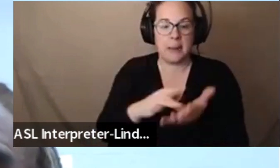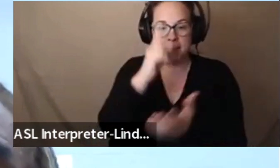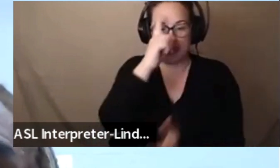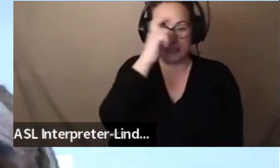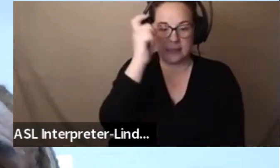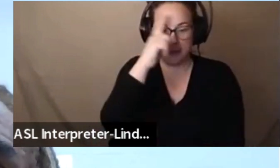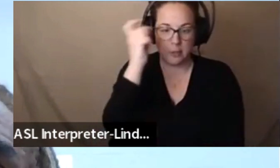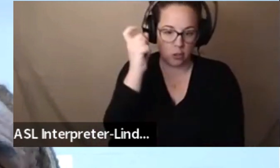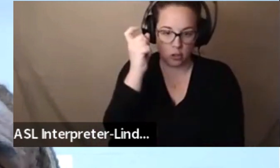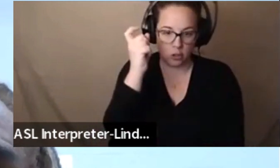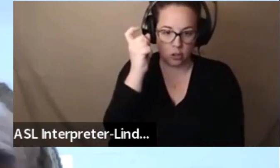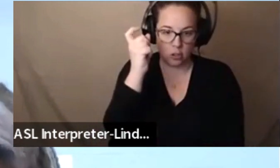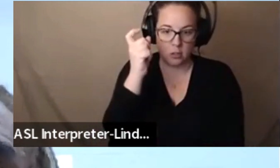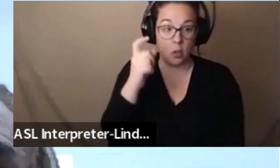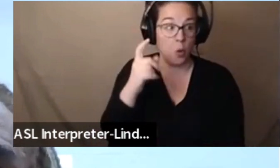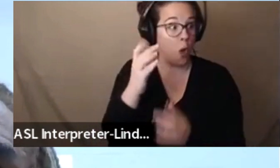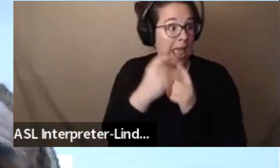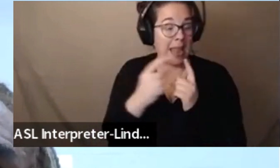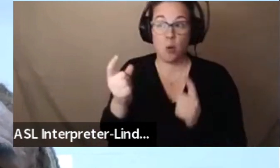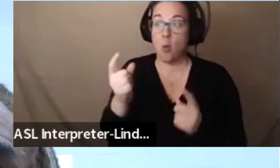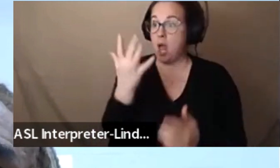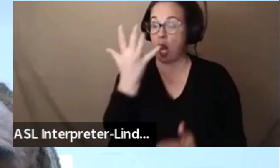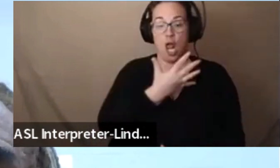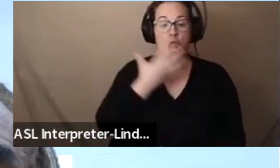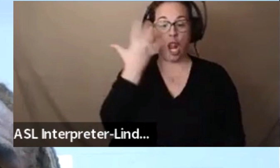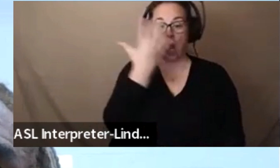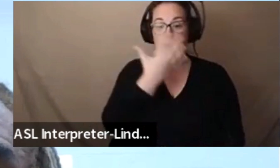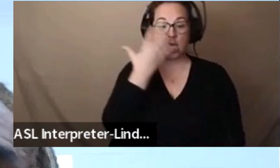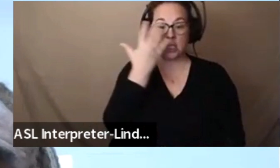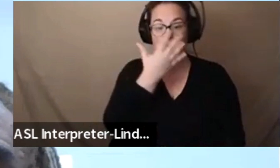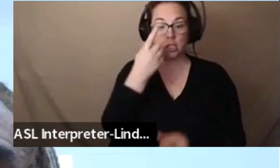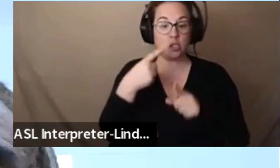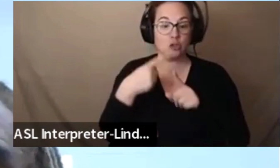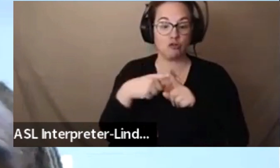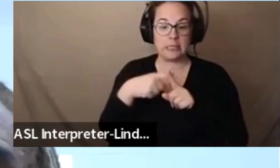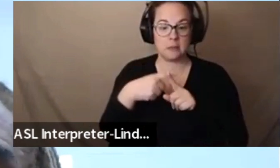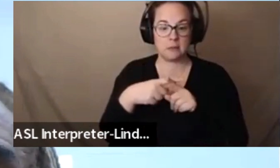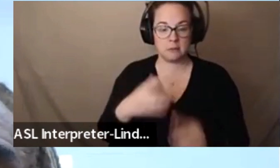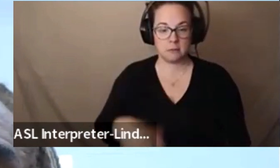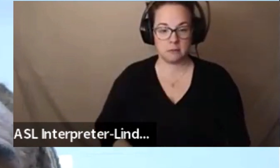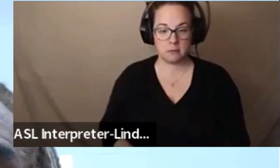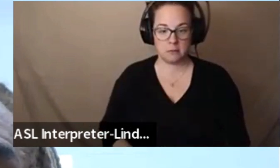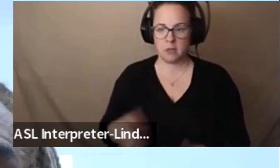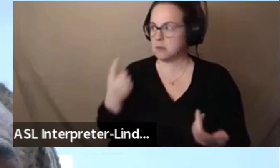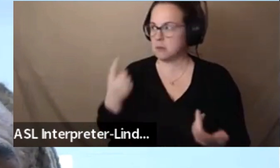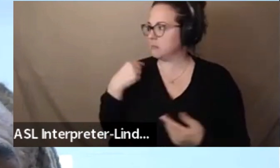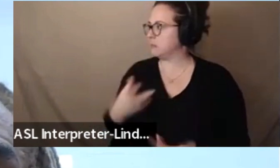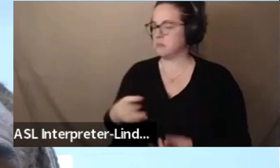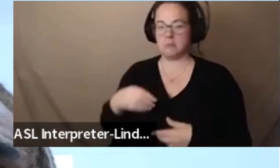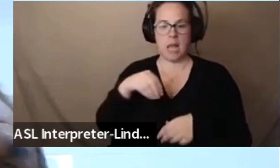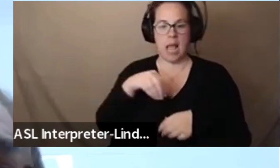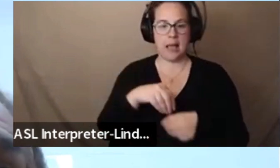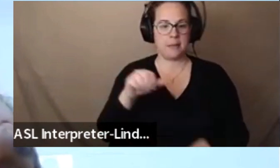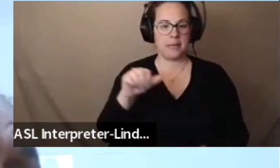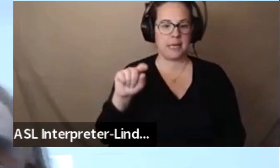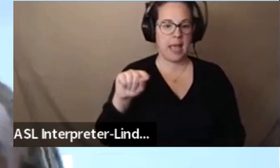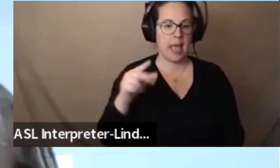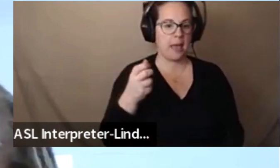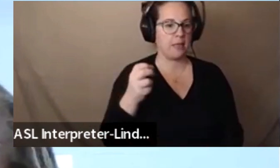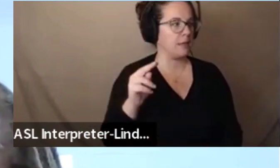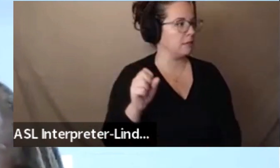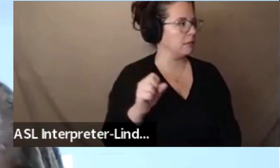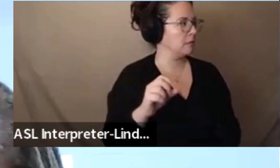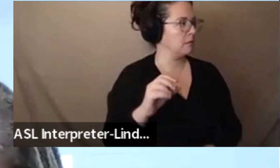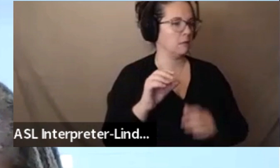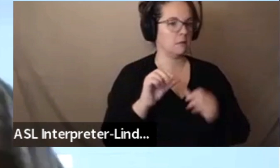never, ever seen a production of Midsummer Night's Dream where anyone looks even vaguely Greek. Never. I've